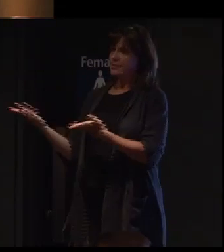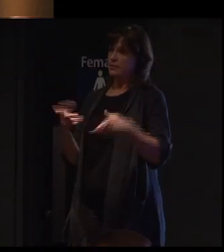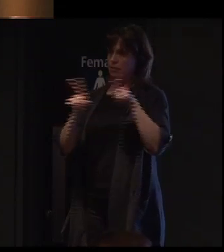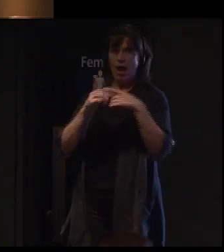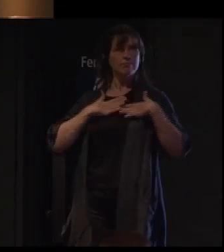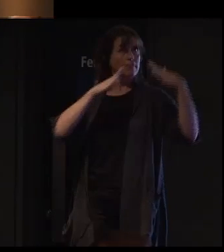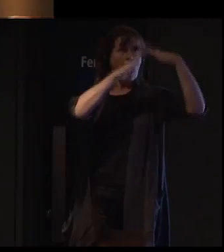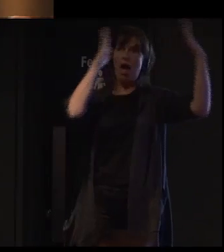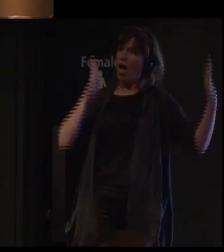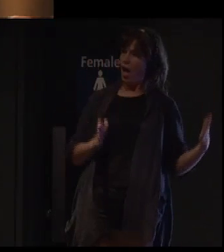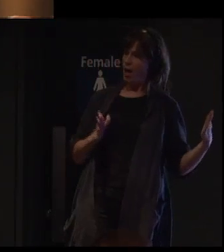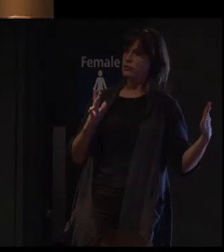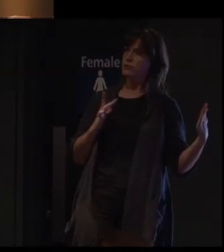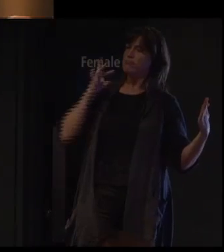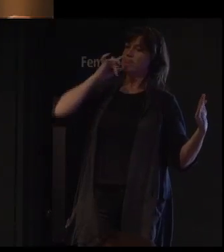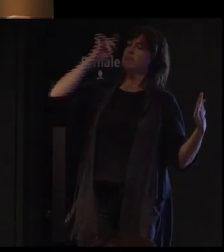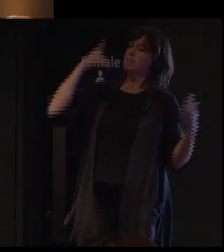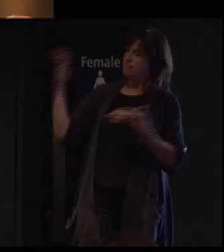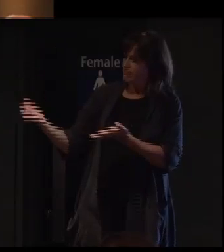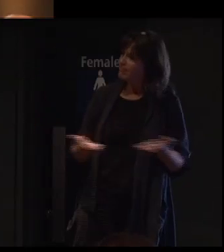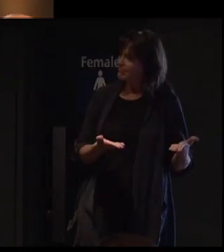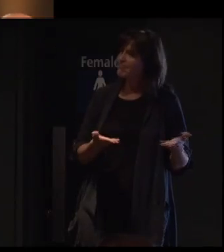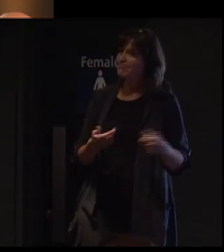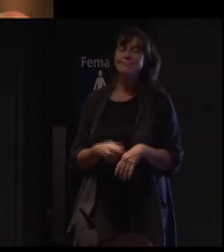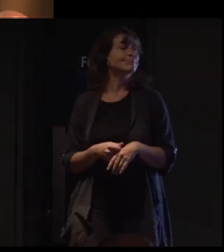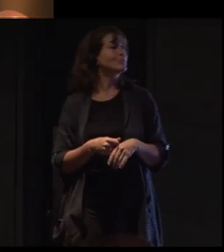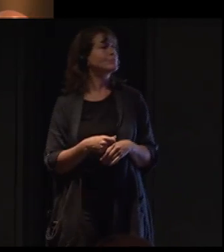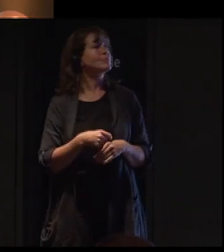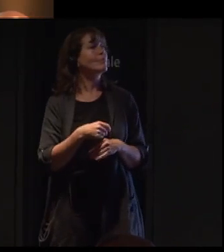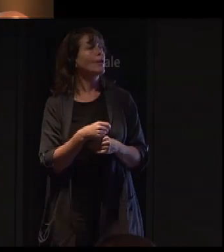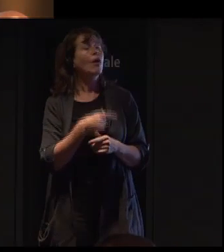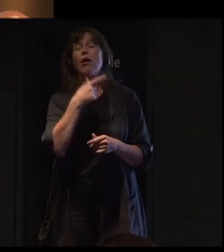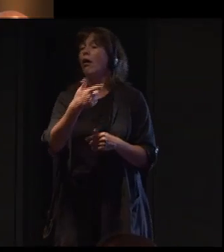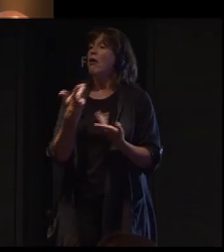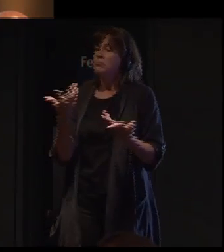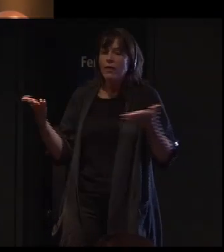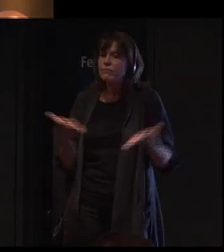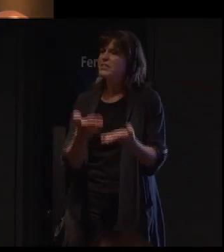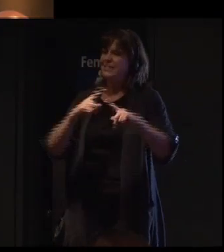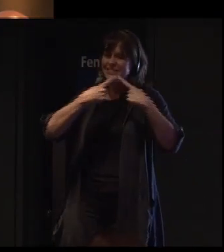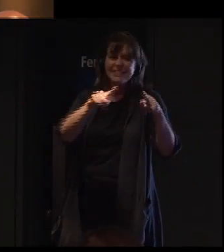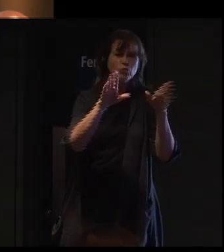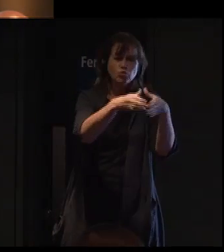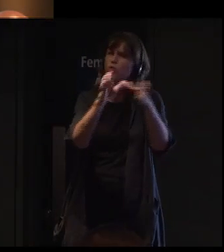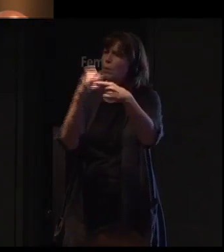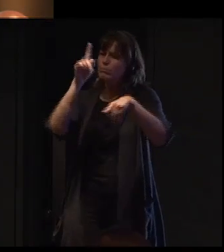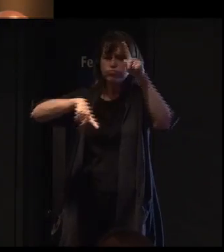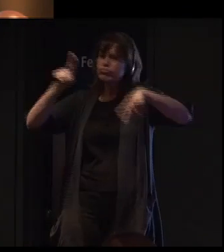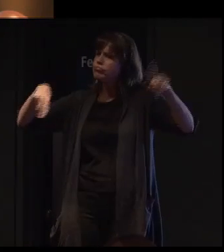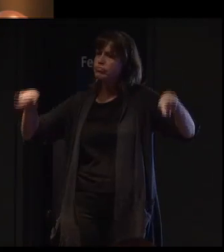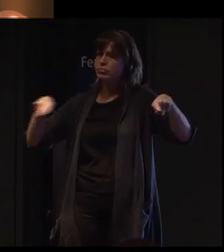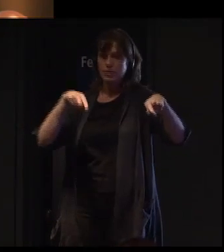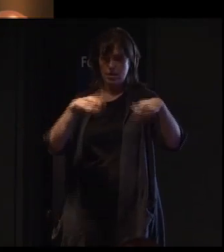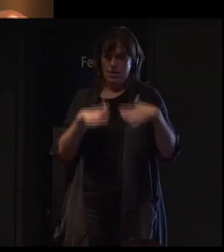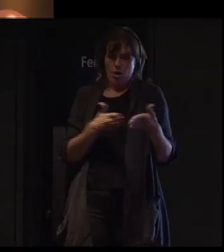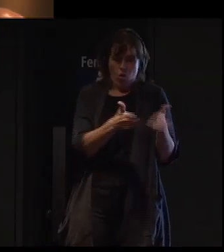well. It also means creating state-of-the-art facilities for all target groups. It